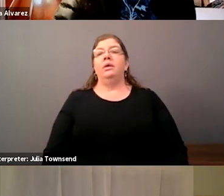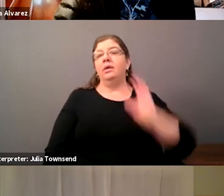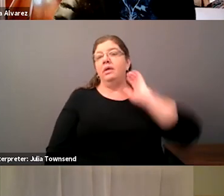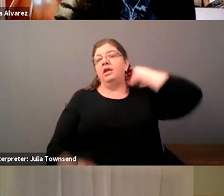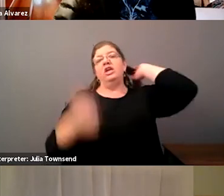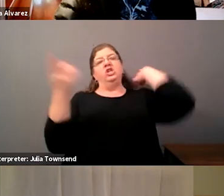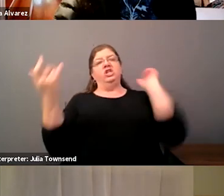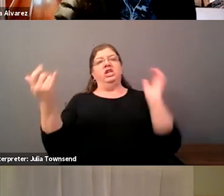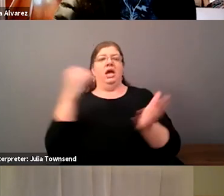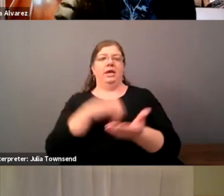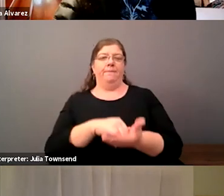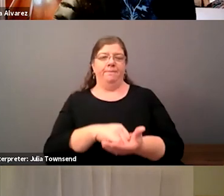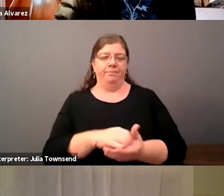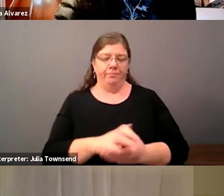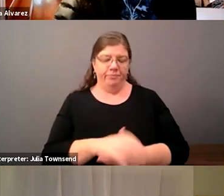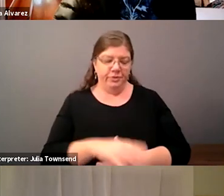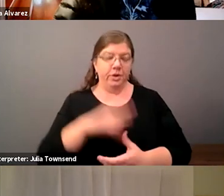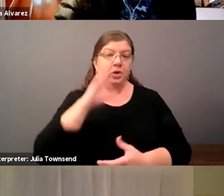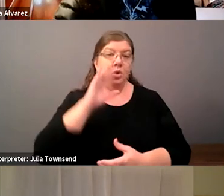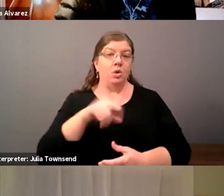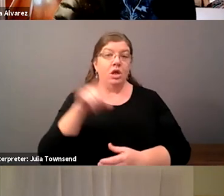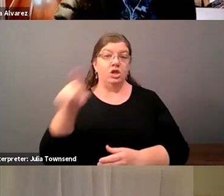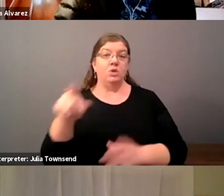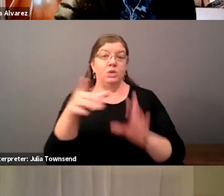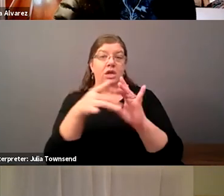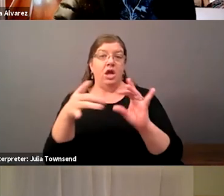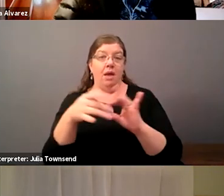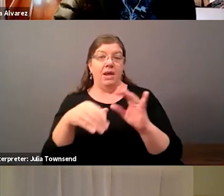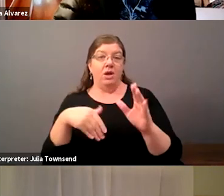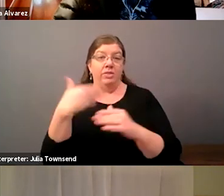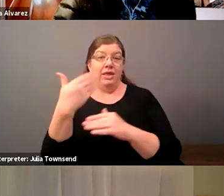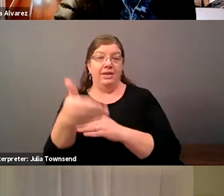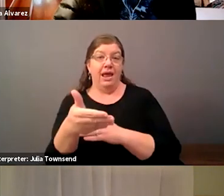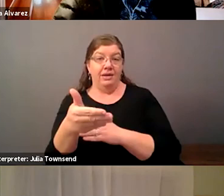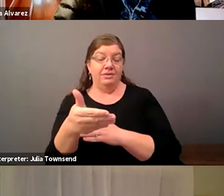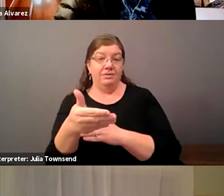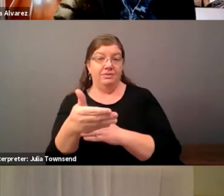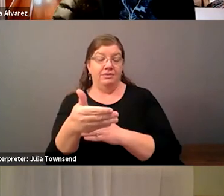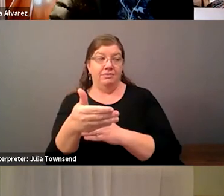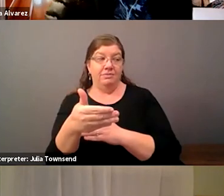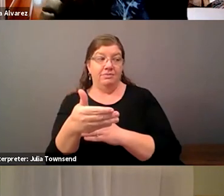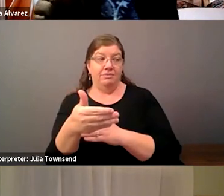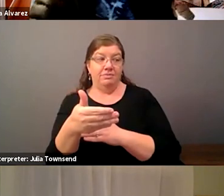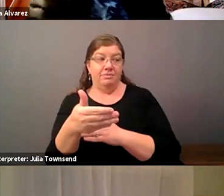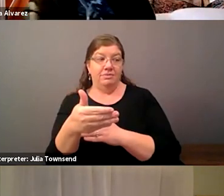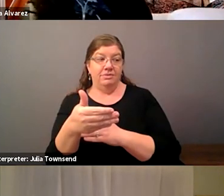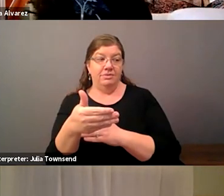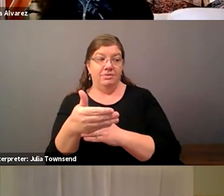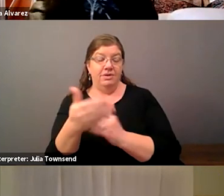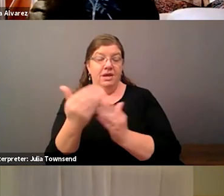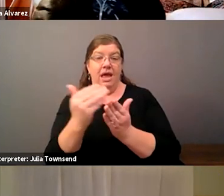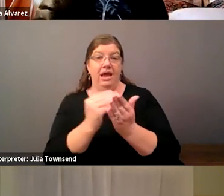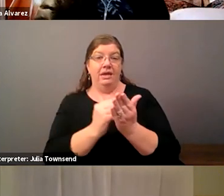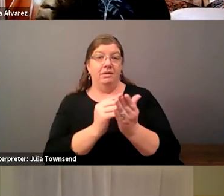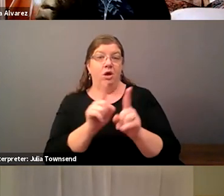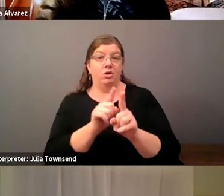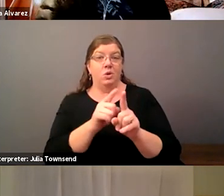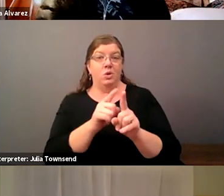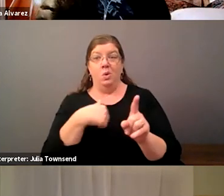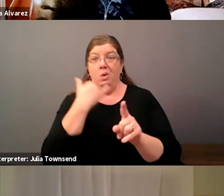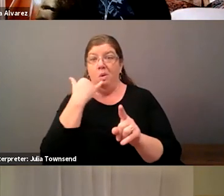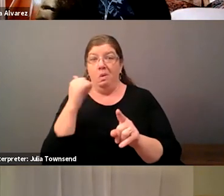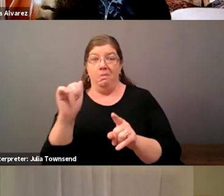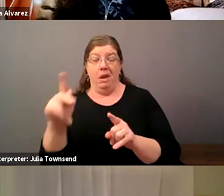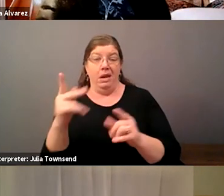up i know she was going to comment on the next uh next item also but i guess we can call her back for